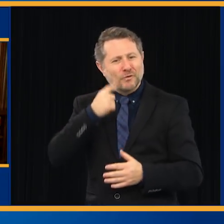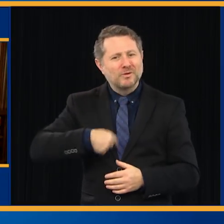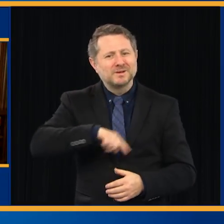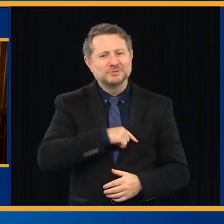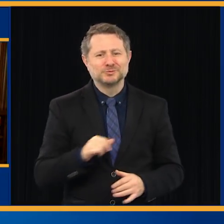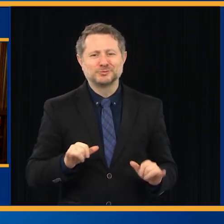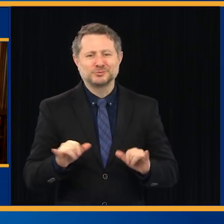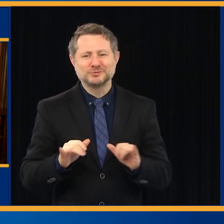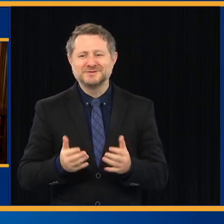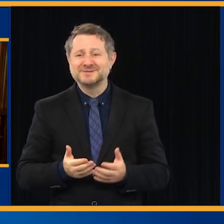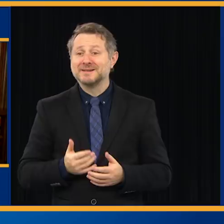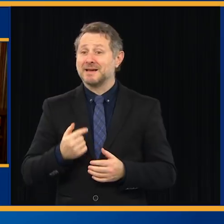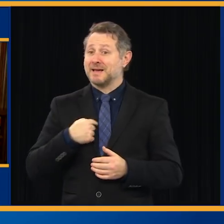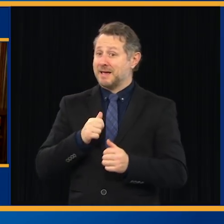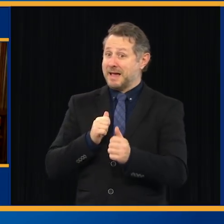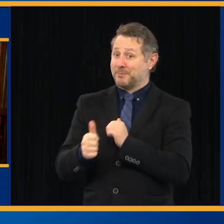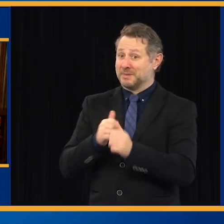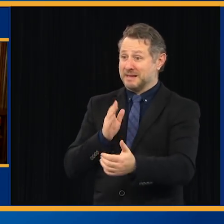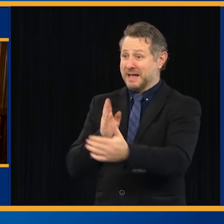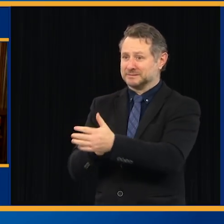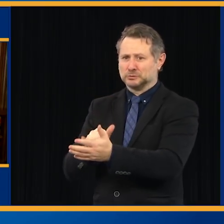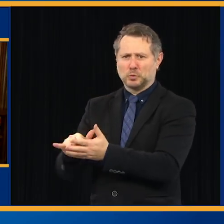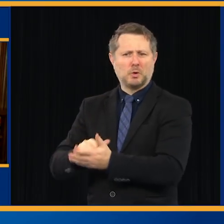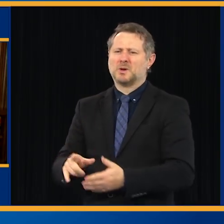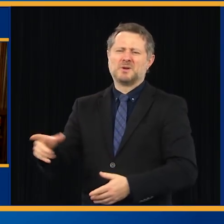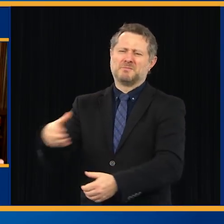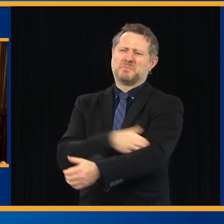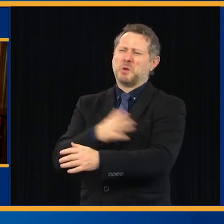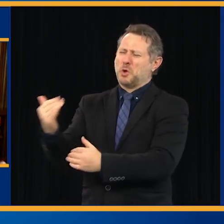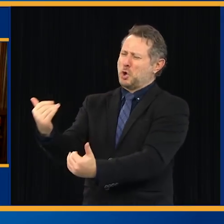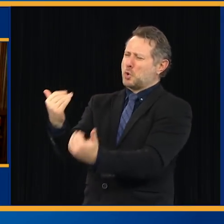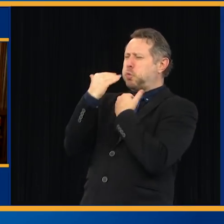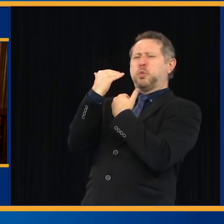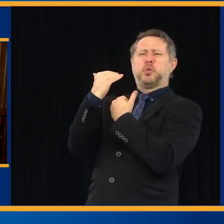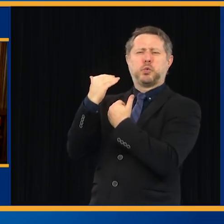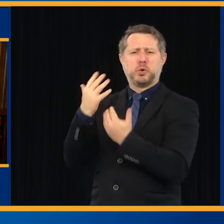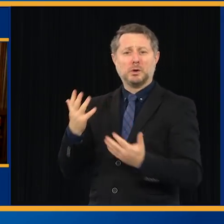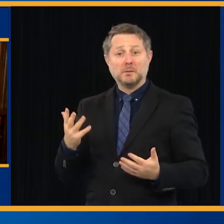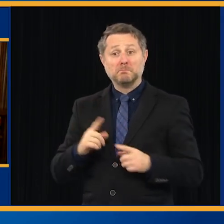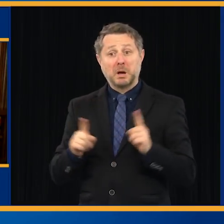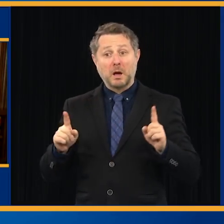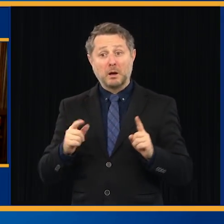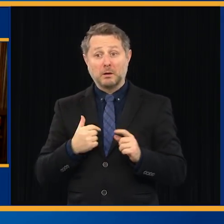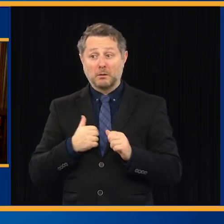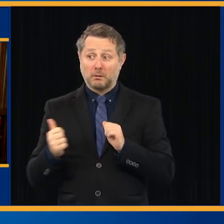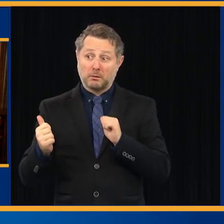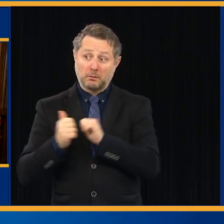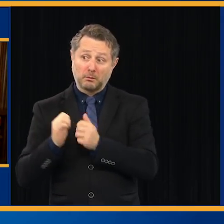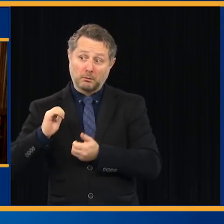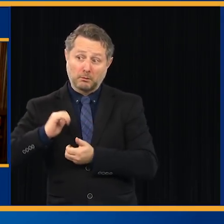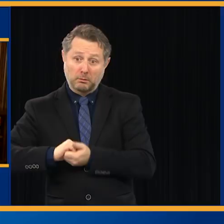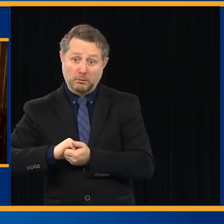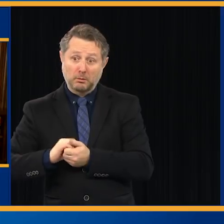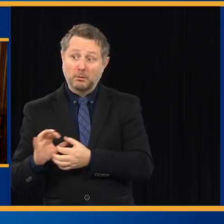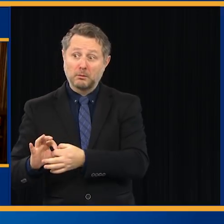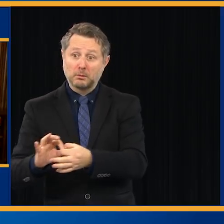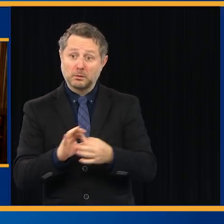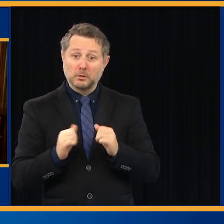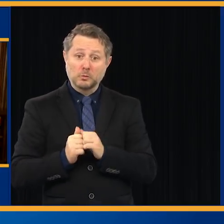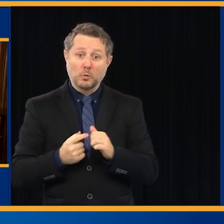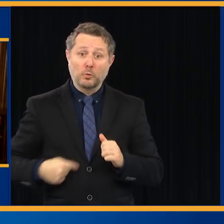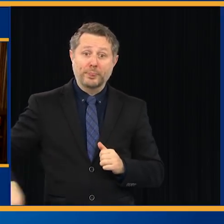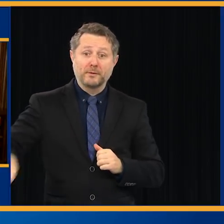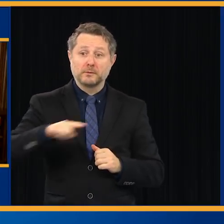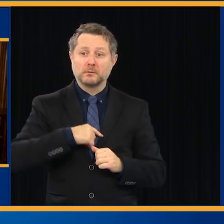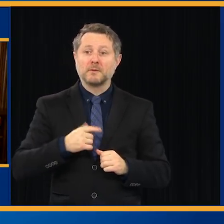New York, we're not going to get it. We're not going to get it. If we're along shoulder to shoulder with you and with Governor Murphy and Governor Wolf,